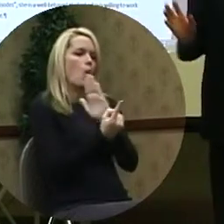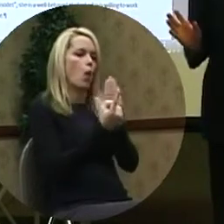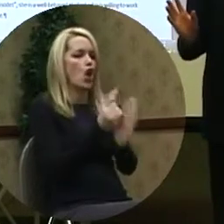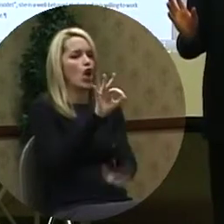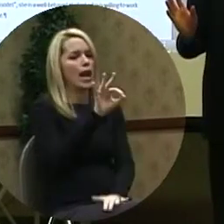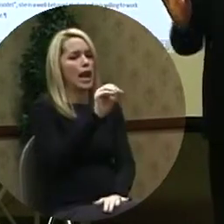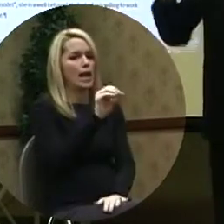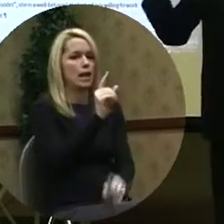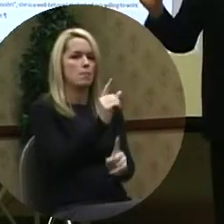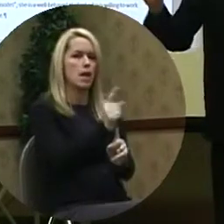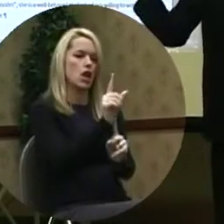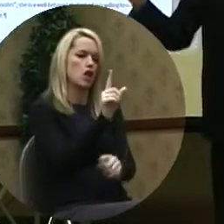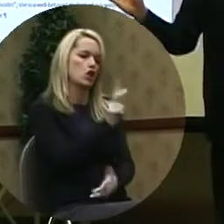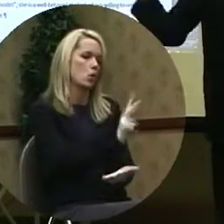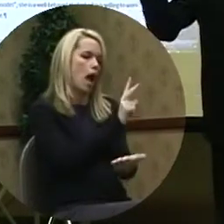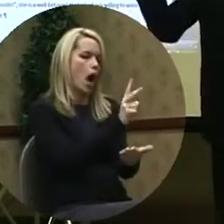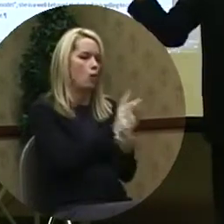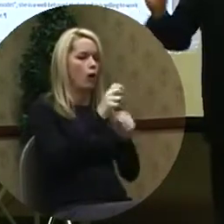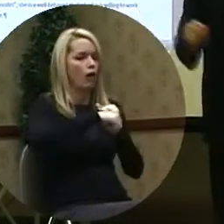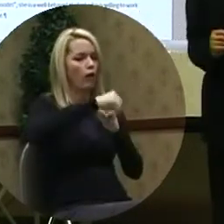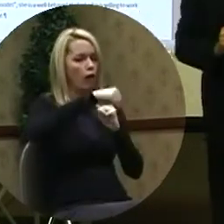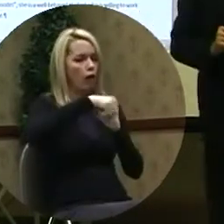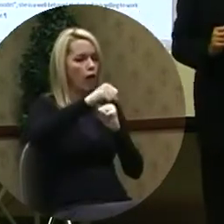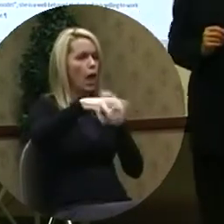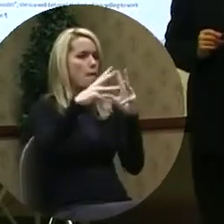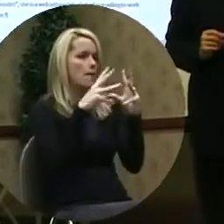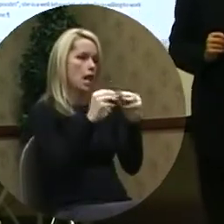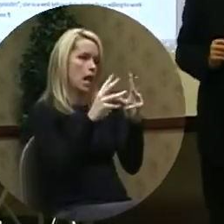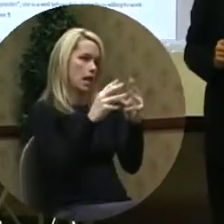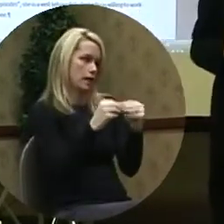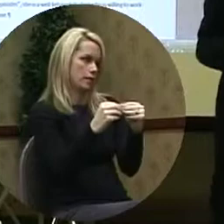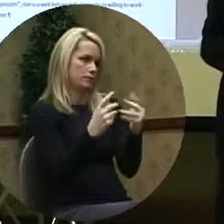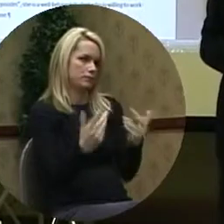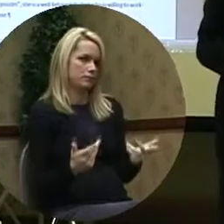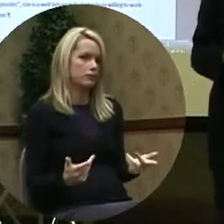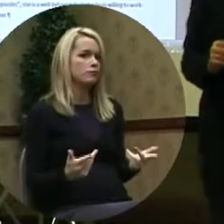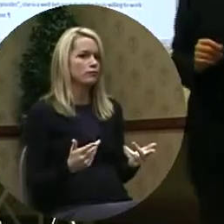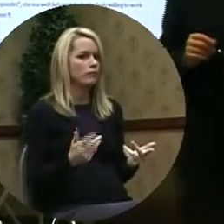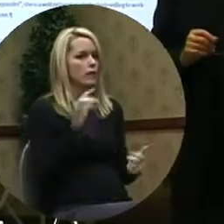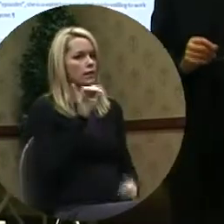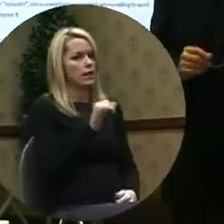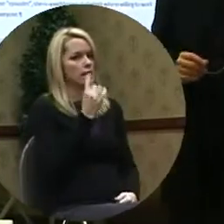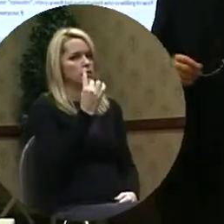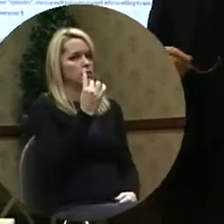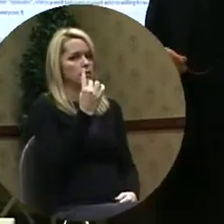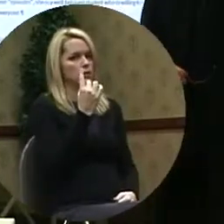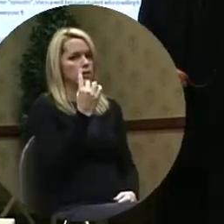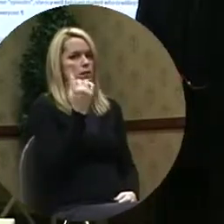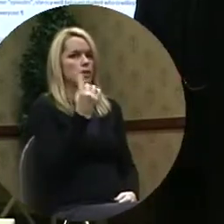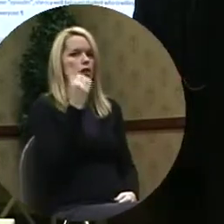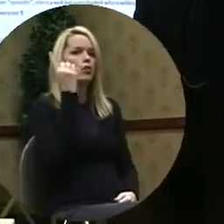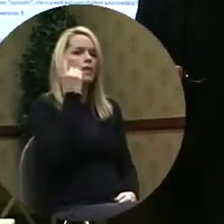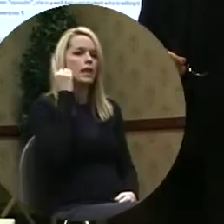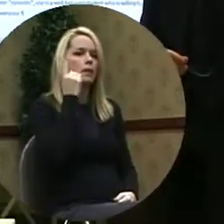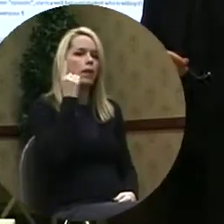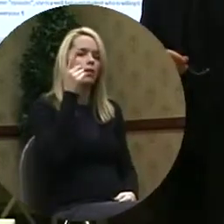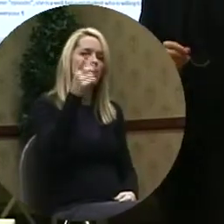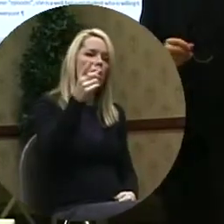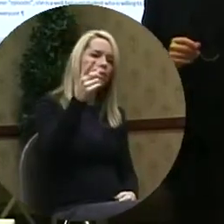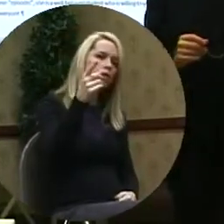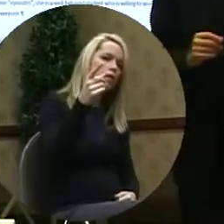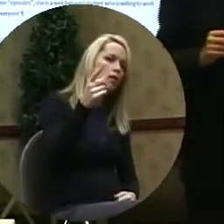90-minute, 2-hour, sometimes quasi-therapy session. So that's something to think about. Linda? Is it also